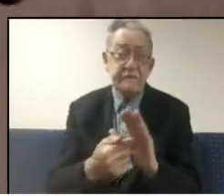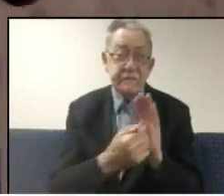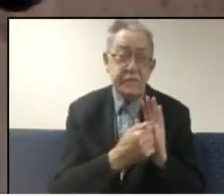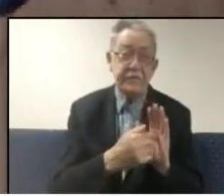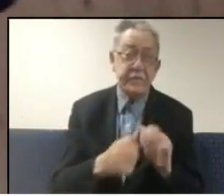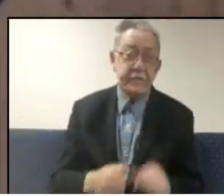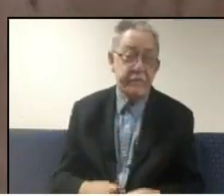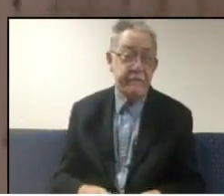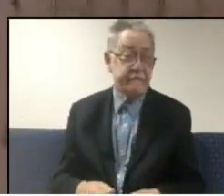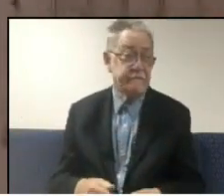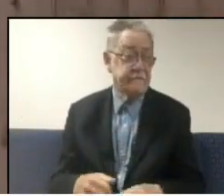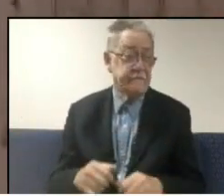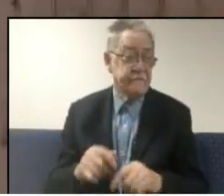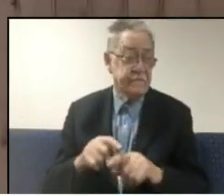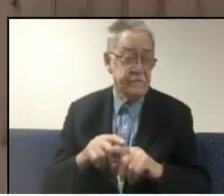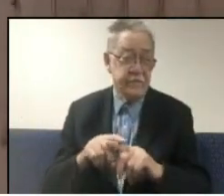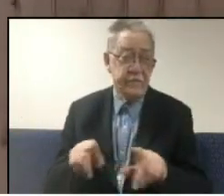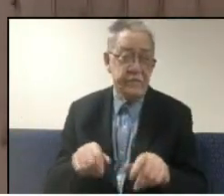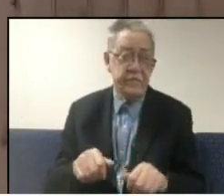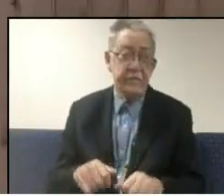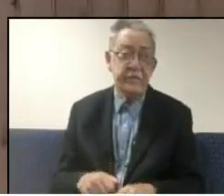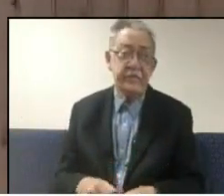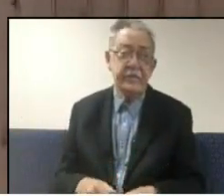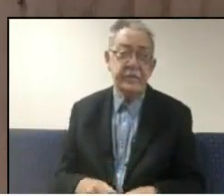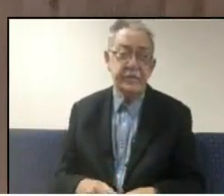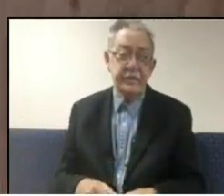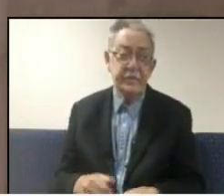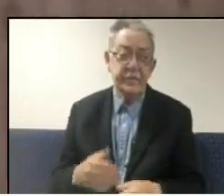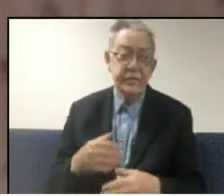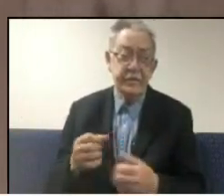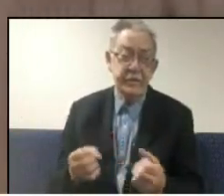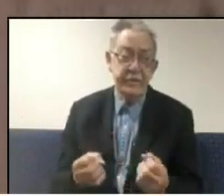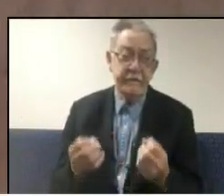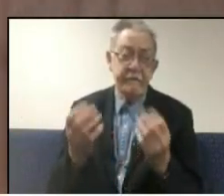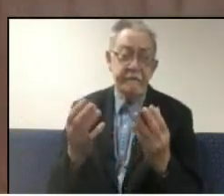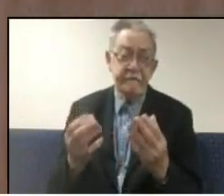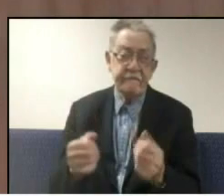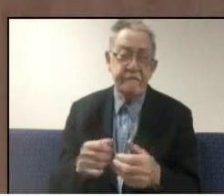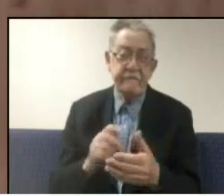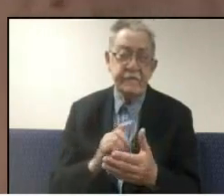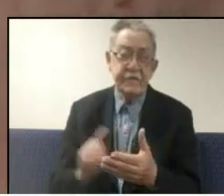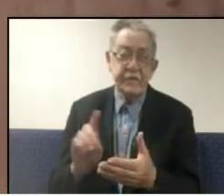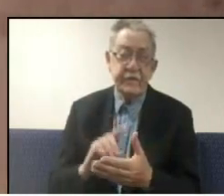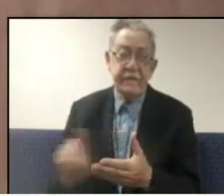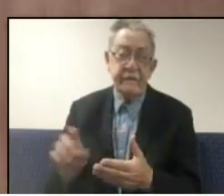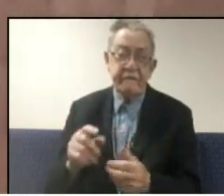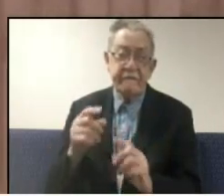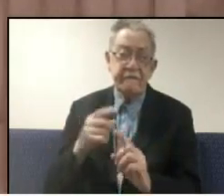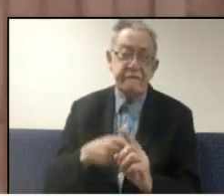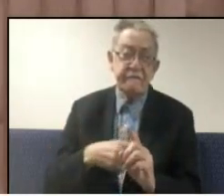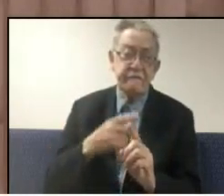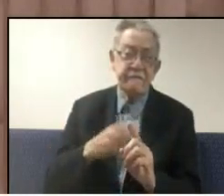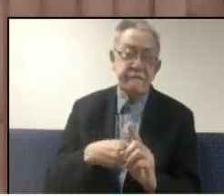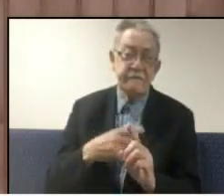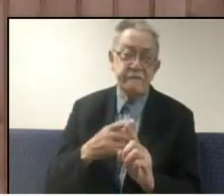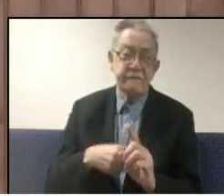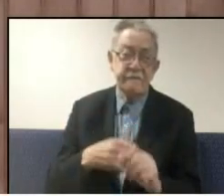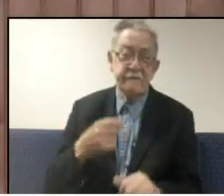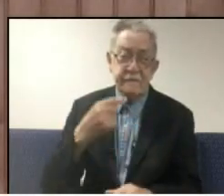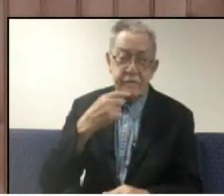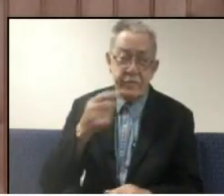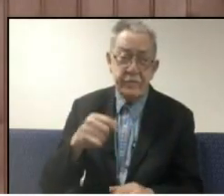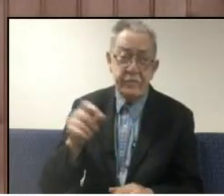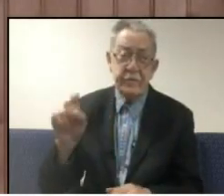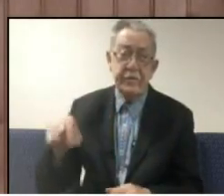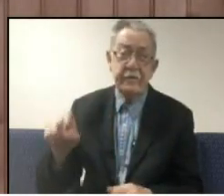most unusual of circumstances over a period of several weeks or a month or so, that said, you need to